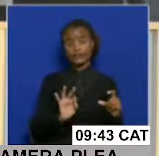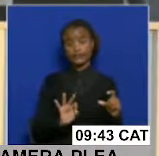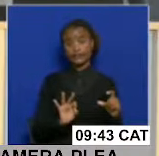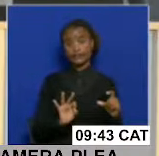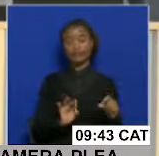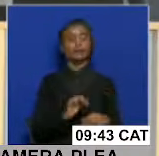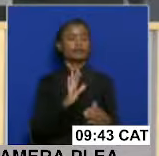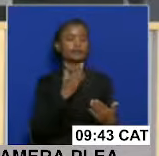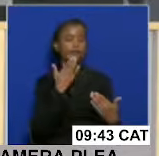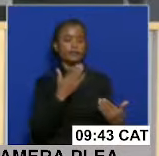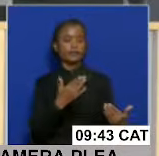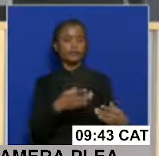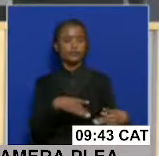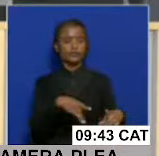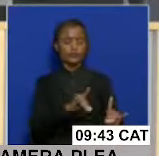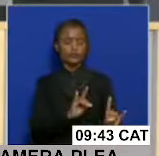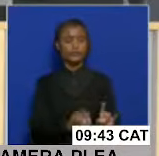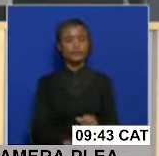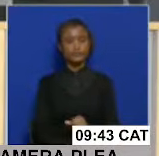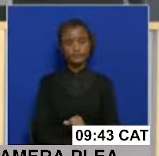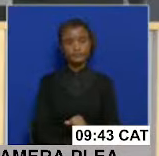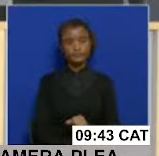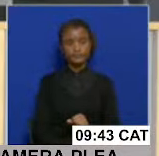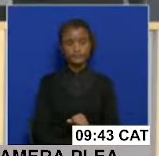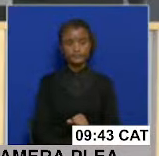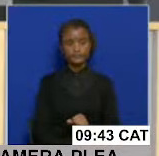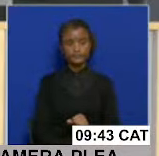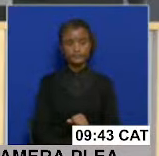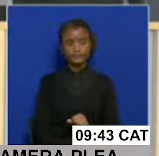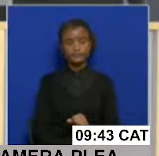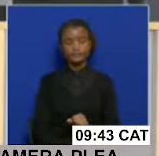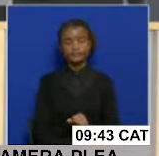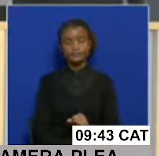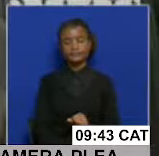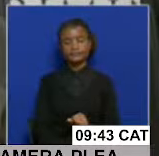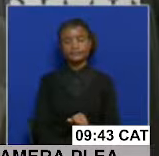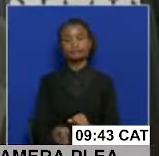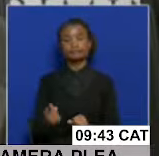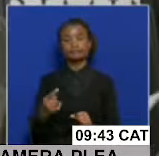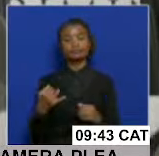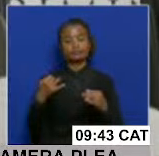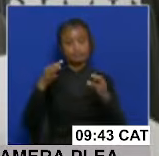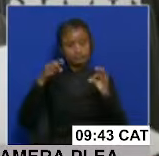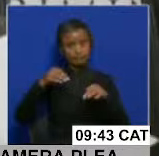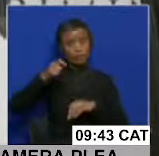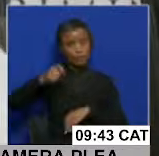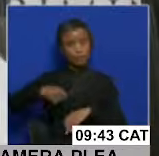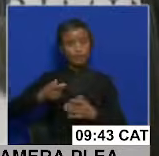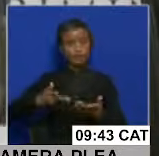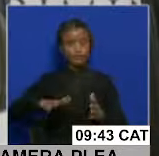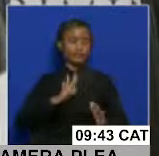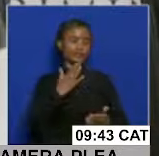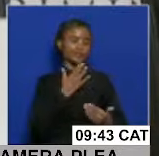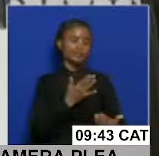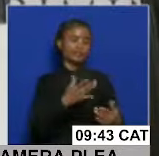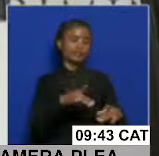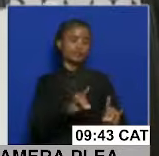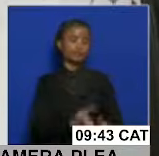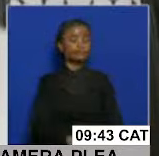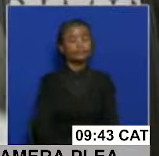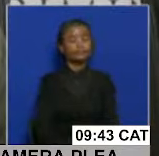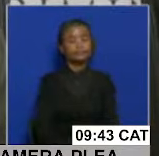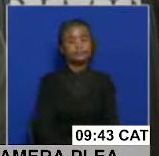It is so ordered. Thank you. Thank you, Chair. The witness is ready